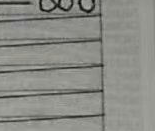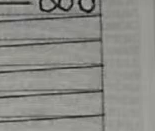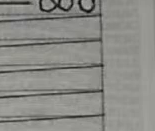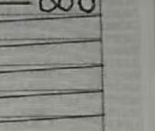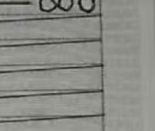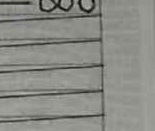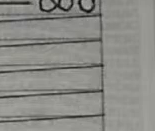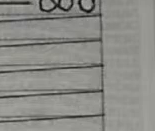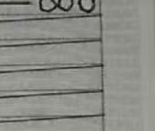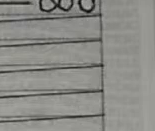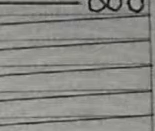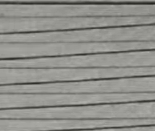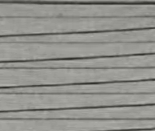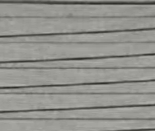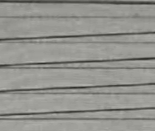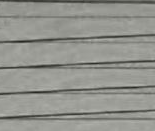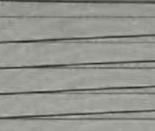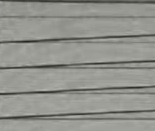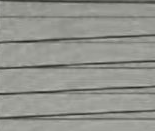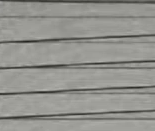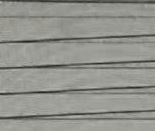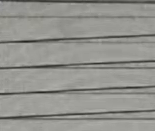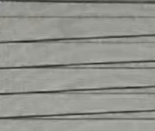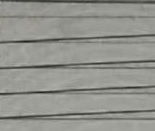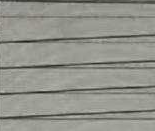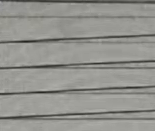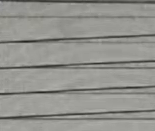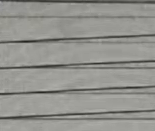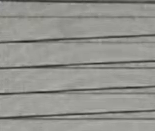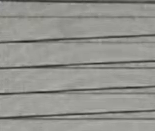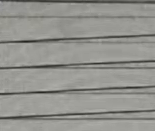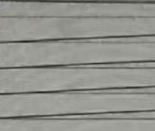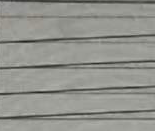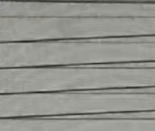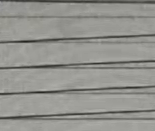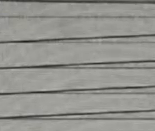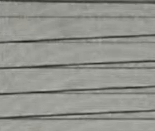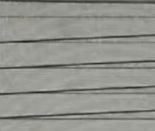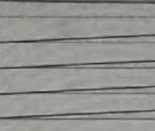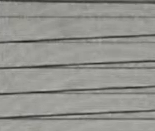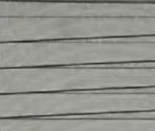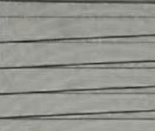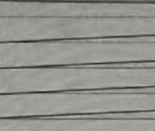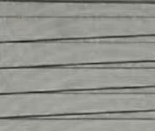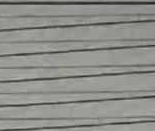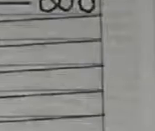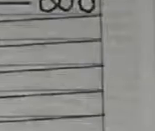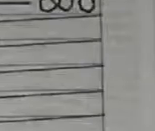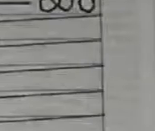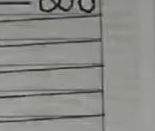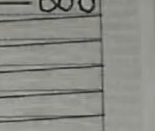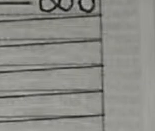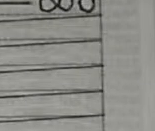that's Mwaure Waiga, 001. And the last